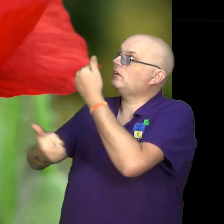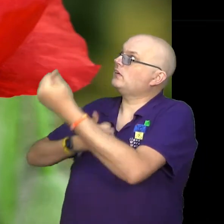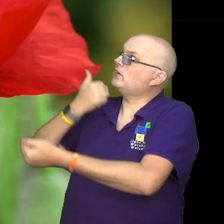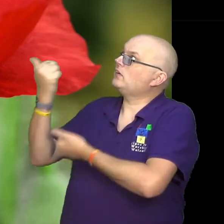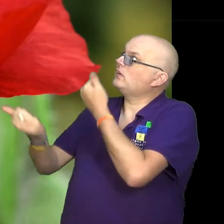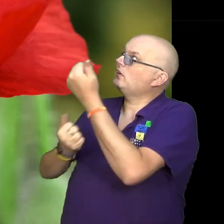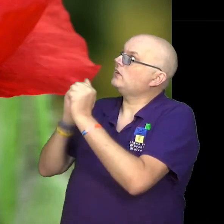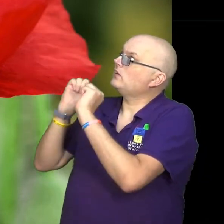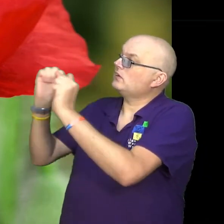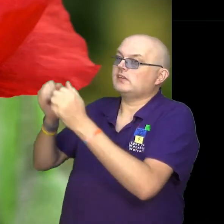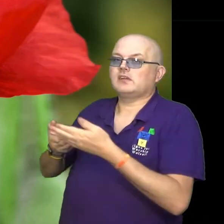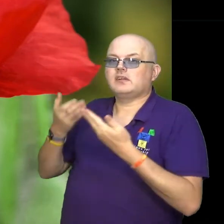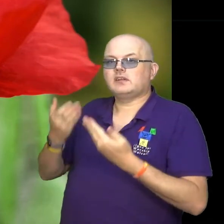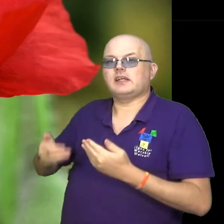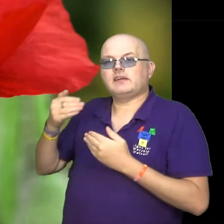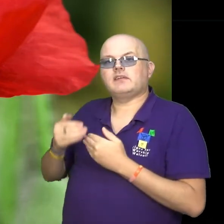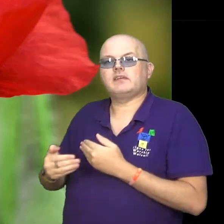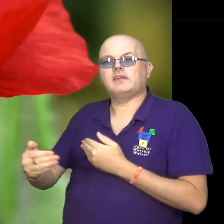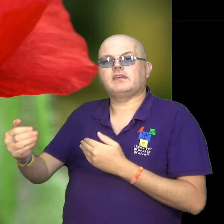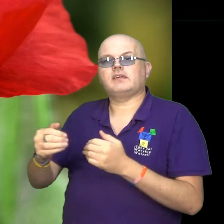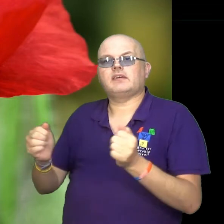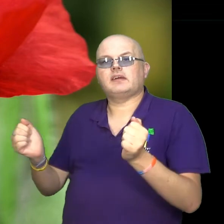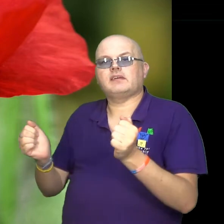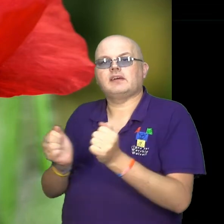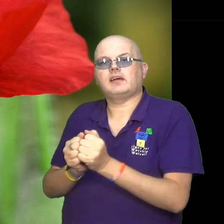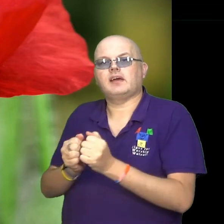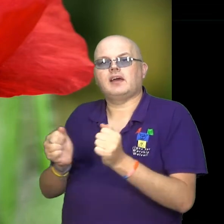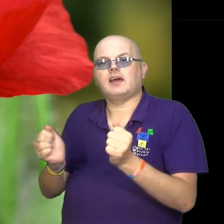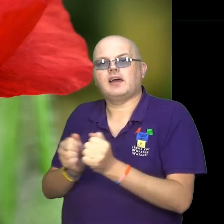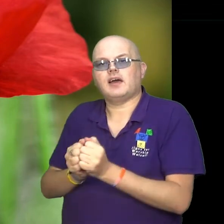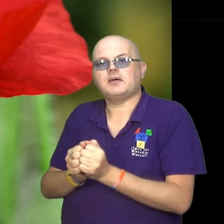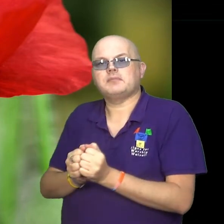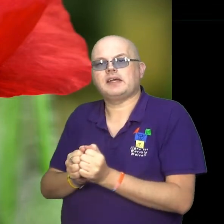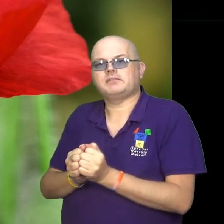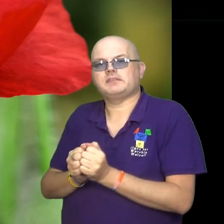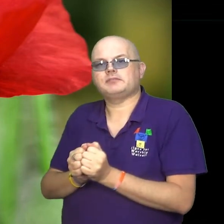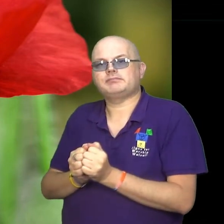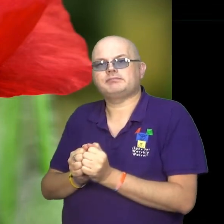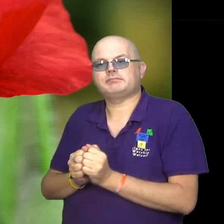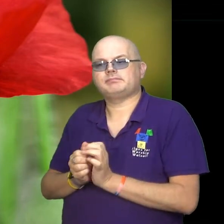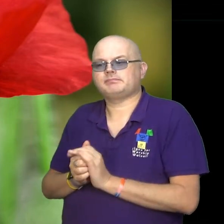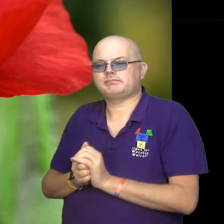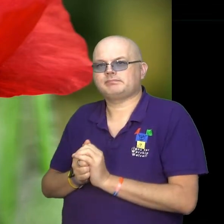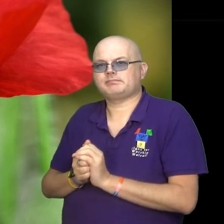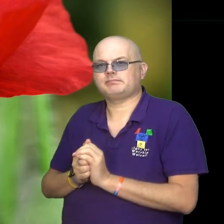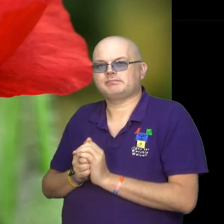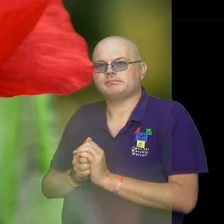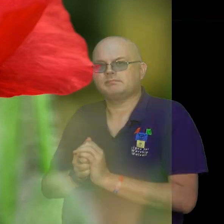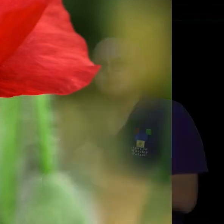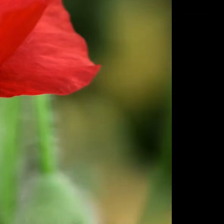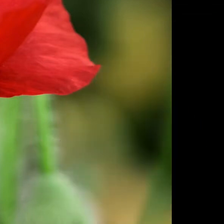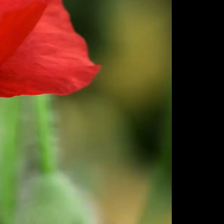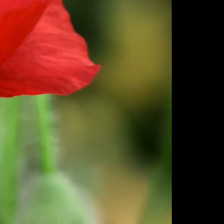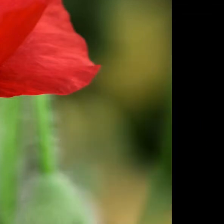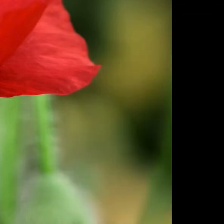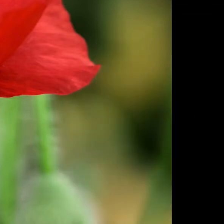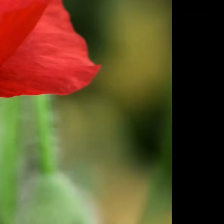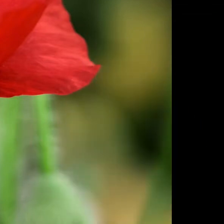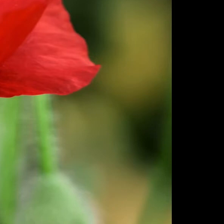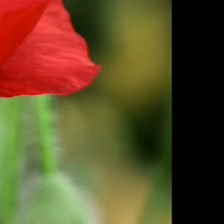the power, and the glory are yours, now and forever. Amen.